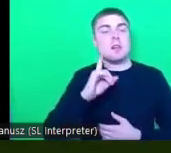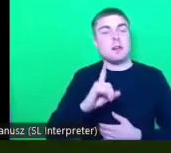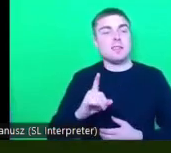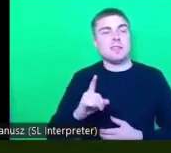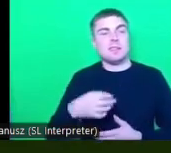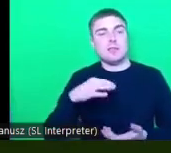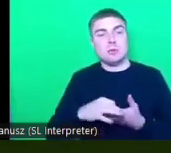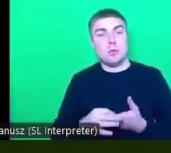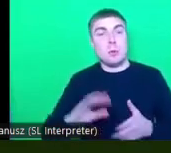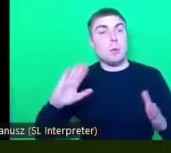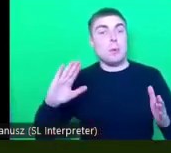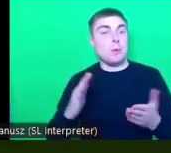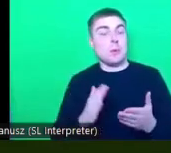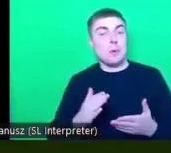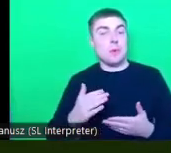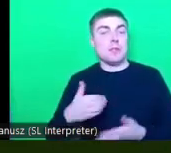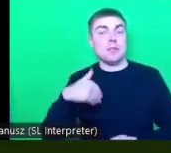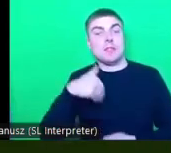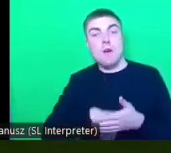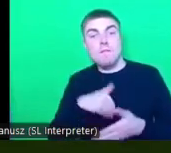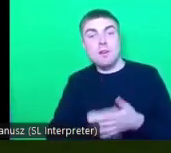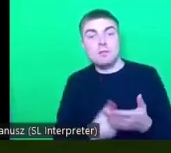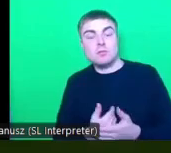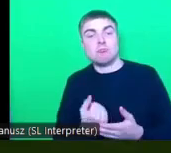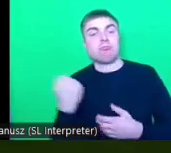of much longer.